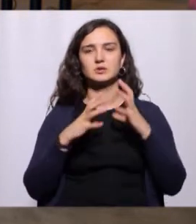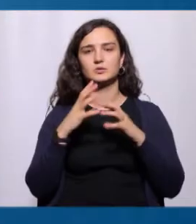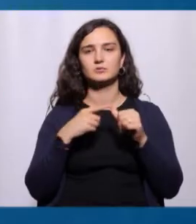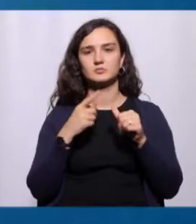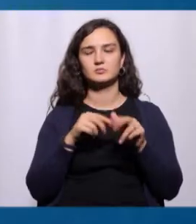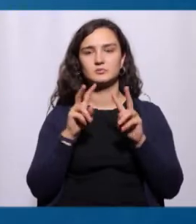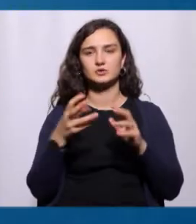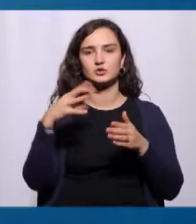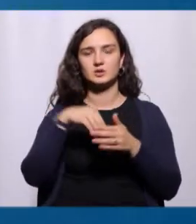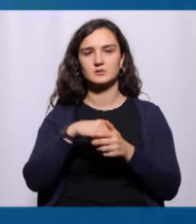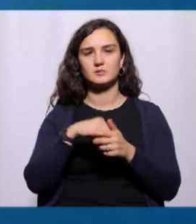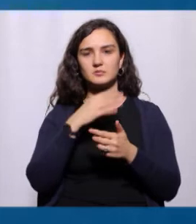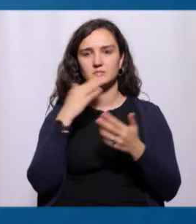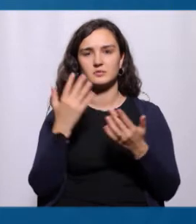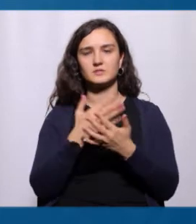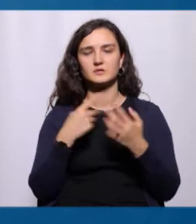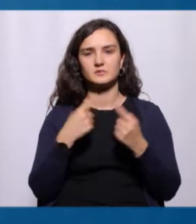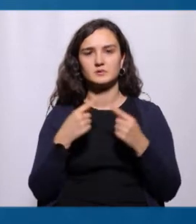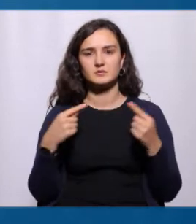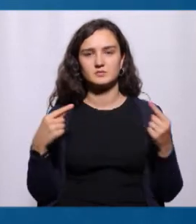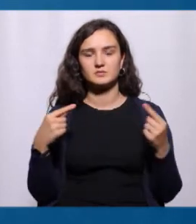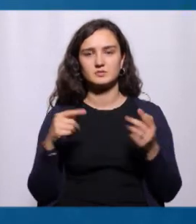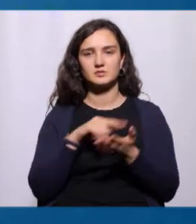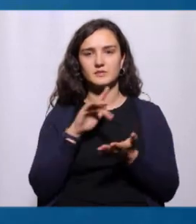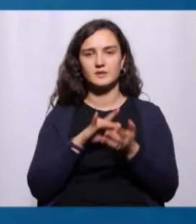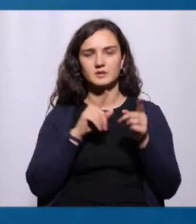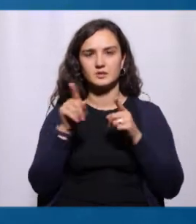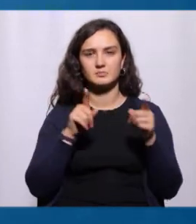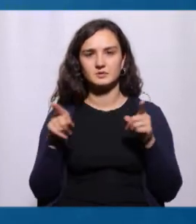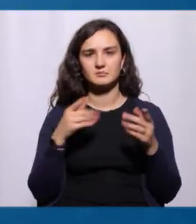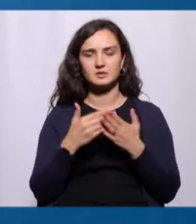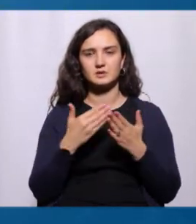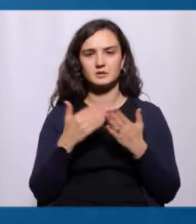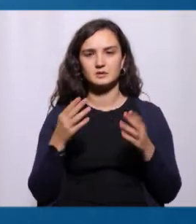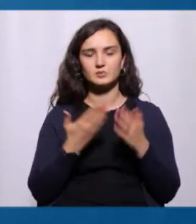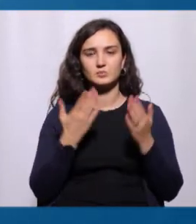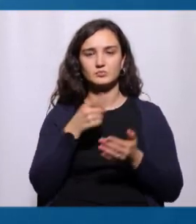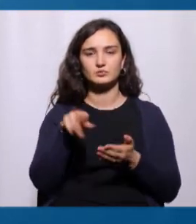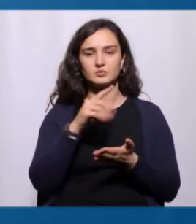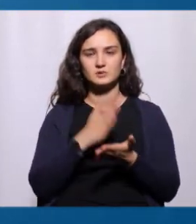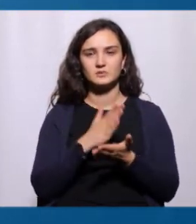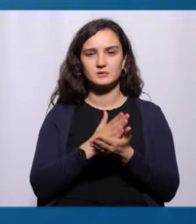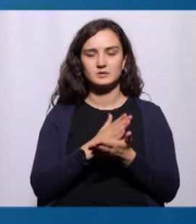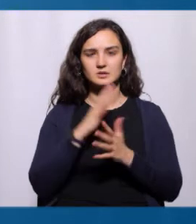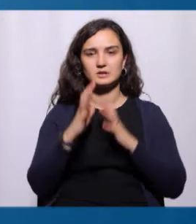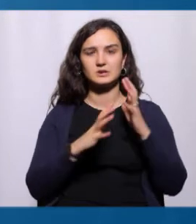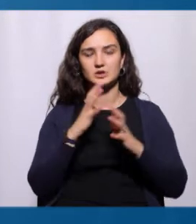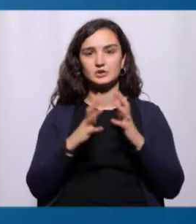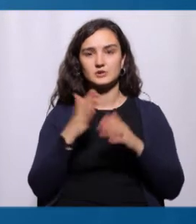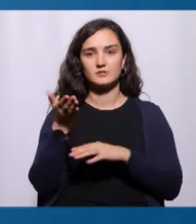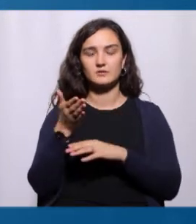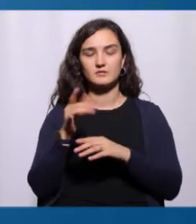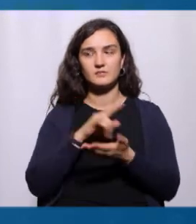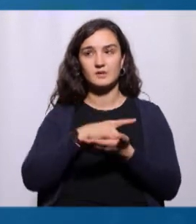means involving several different countries. For example, if you have an international